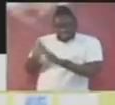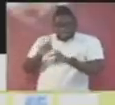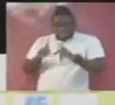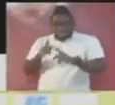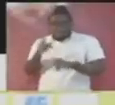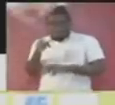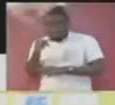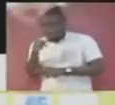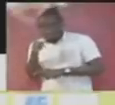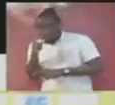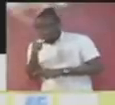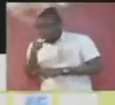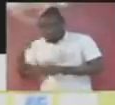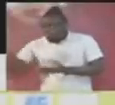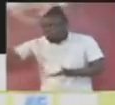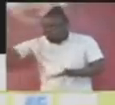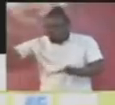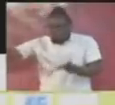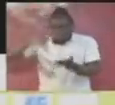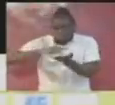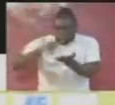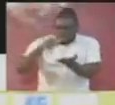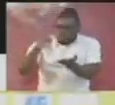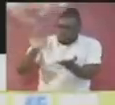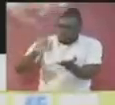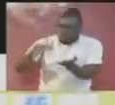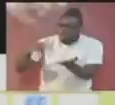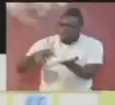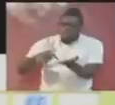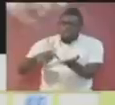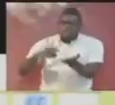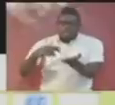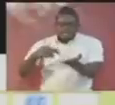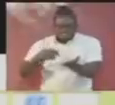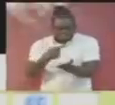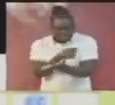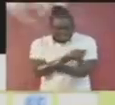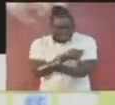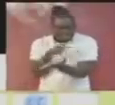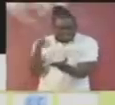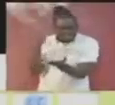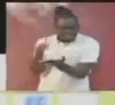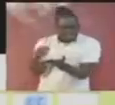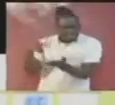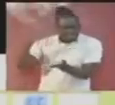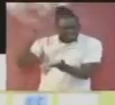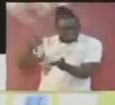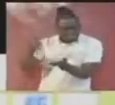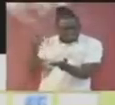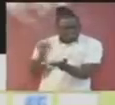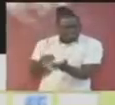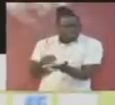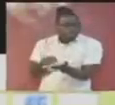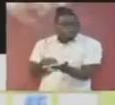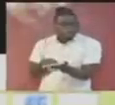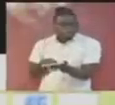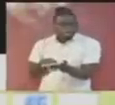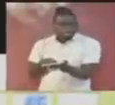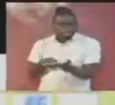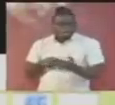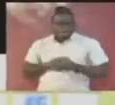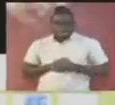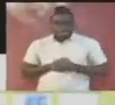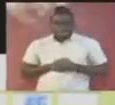have had a vaccination, perhaps for some specific period of time before entering, as opposed to a negative PCR